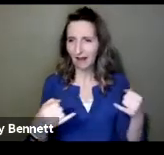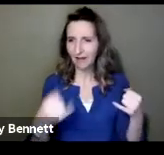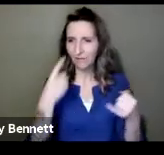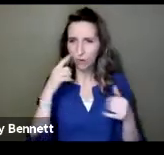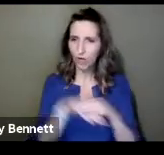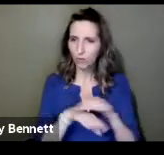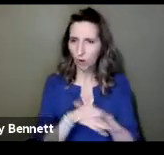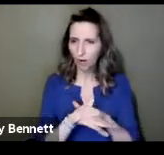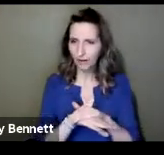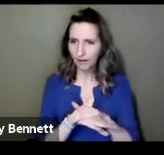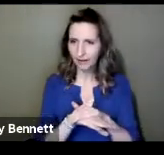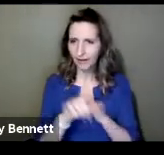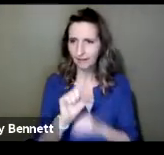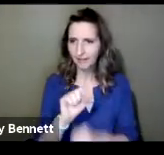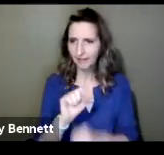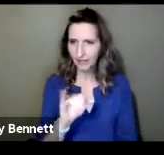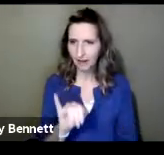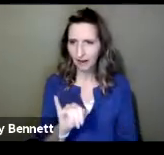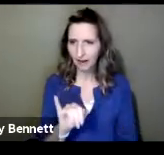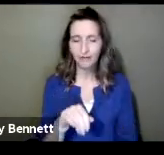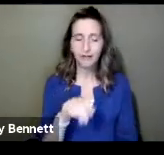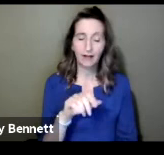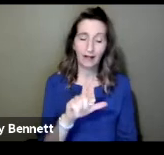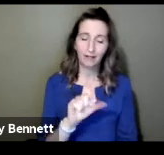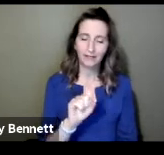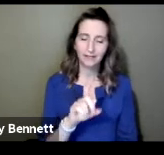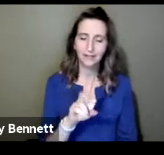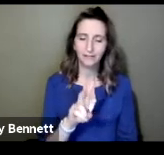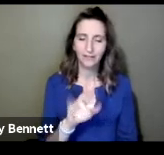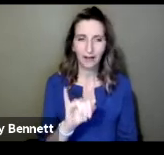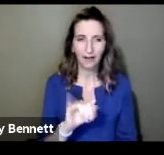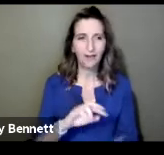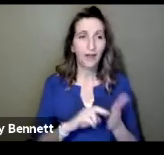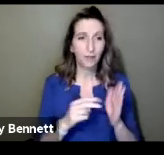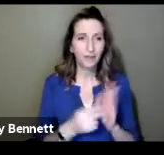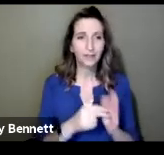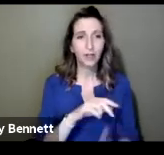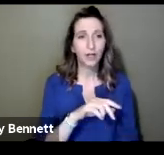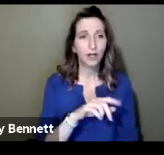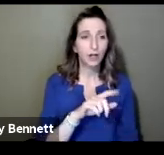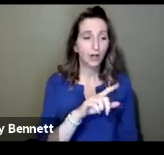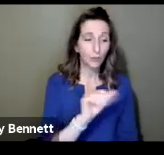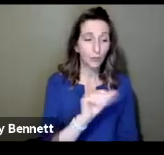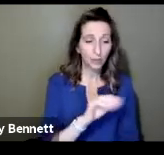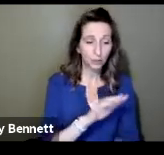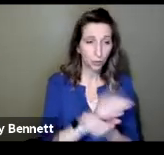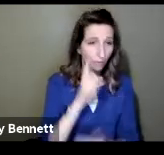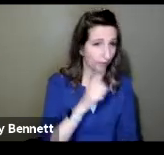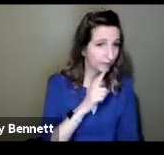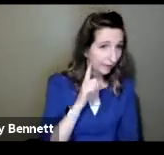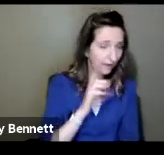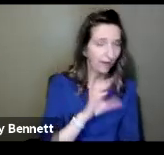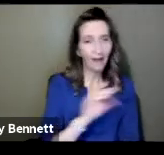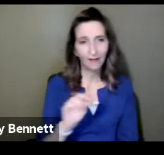at LSDVI? And when I say LSDVI, that means Louisiana School for the Deaf and Visual